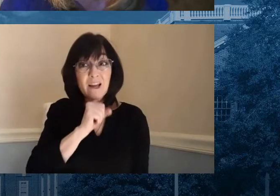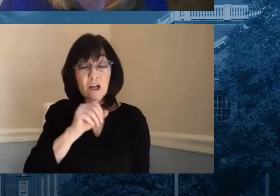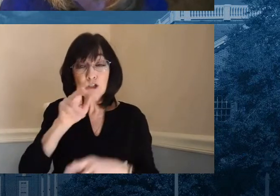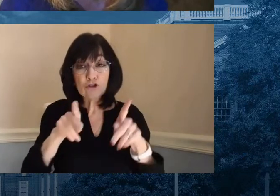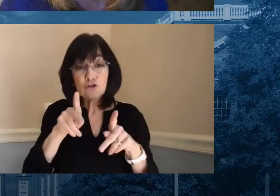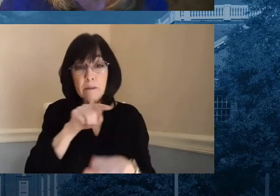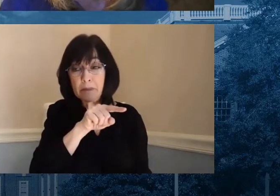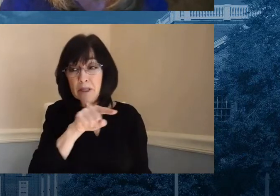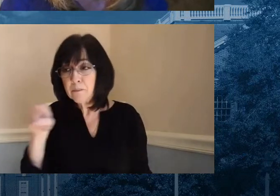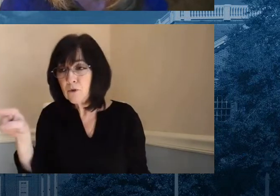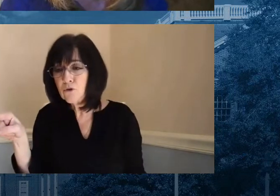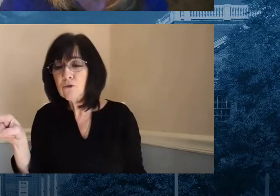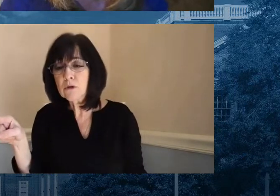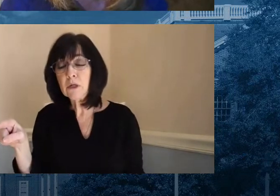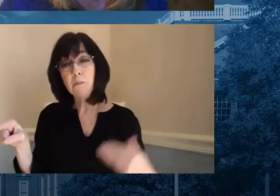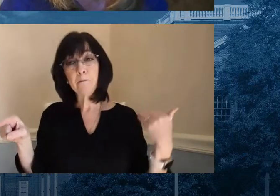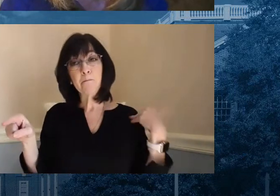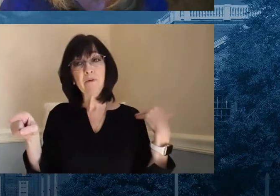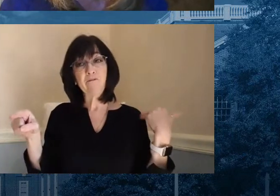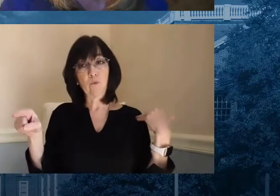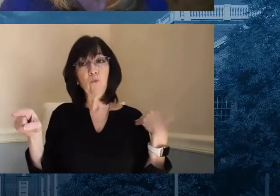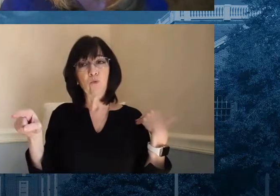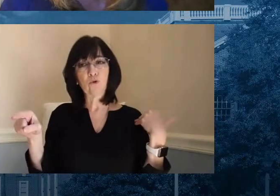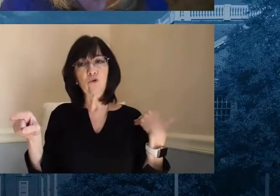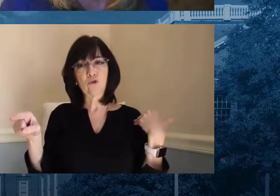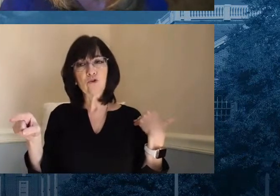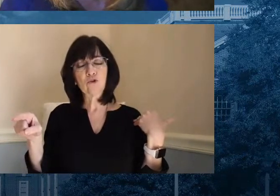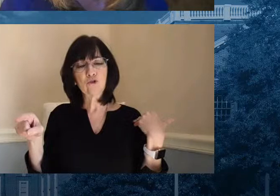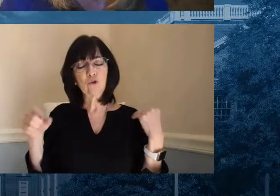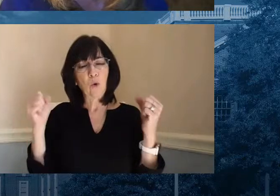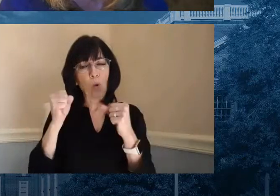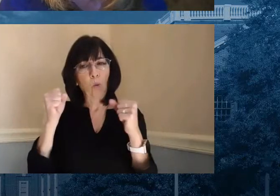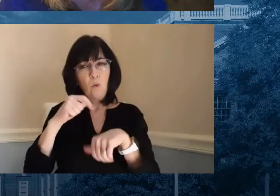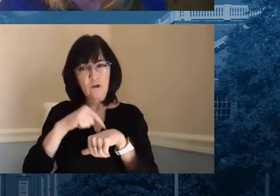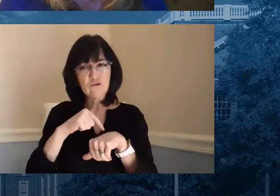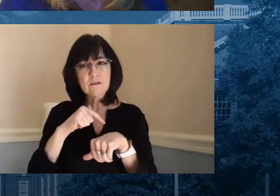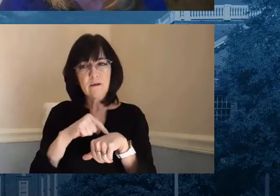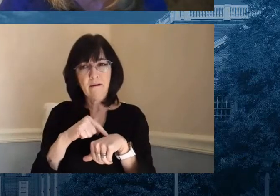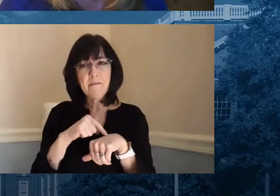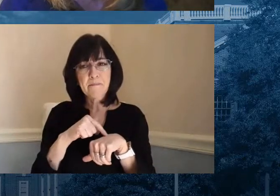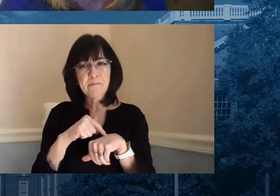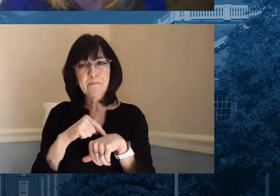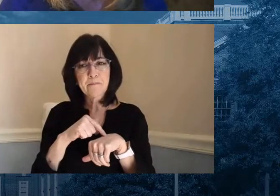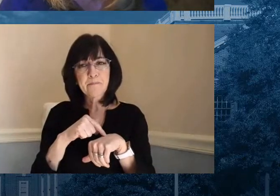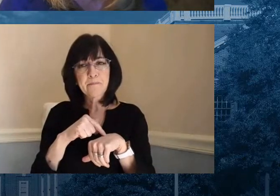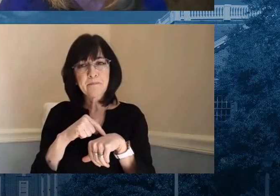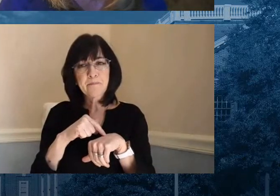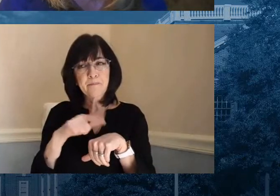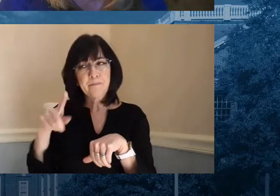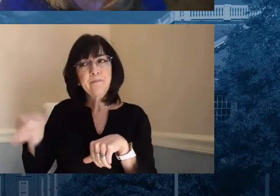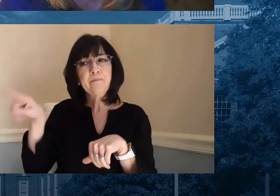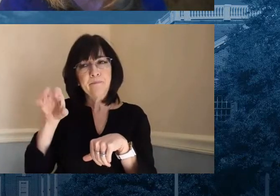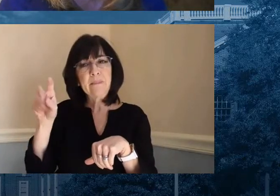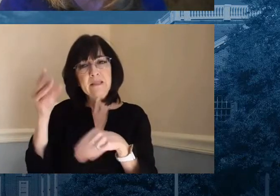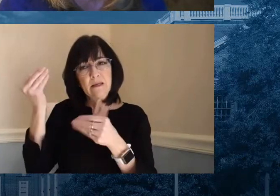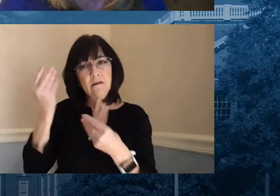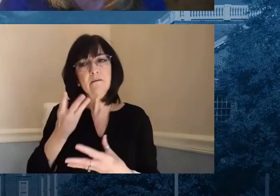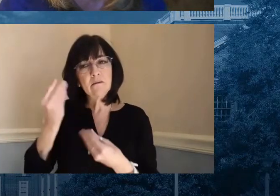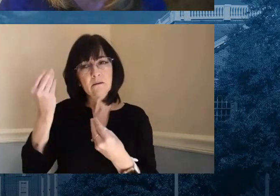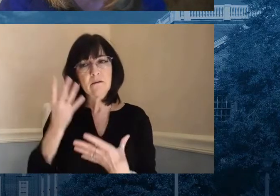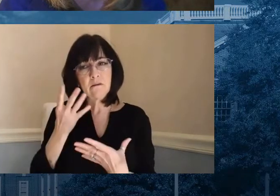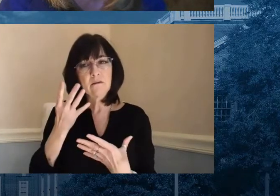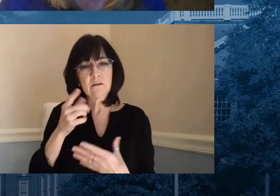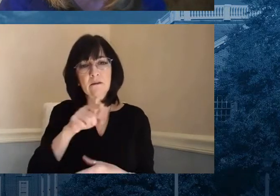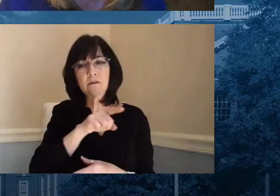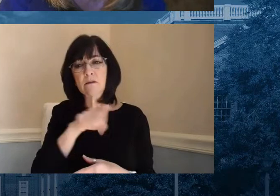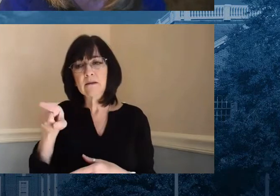earlier on in the spring, late winter, I would say, the report was that folks were coming in a little bit